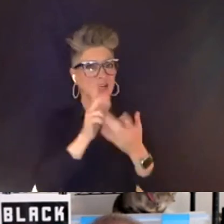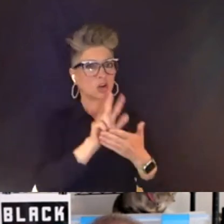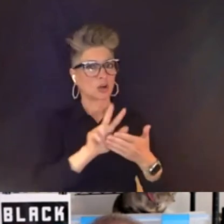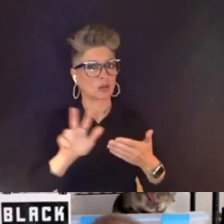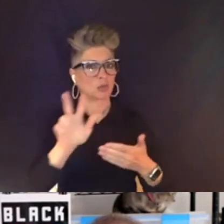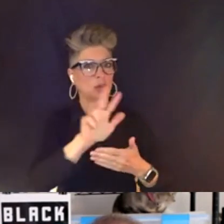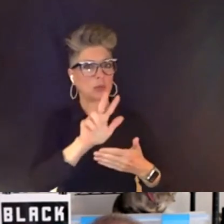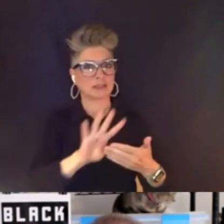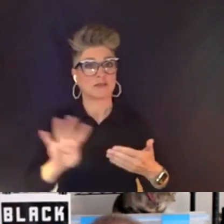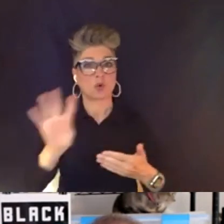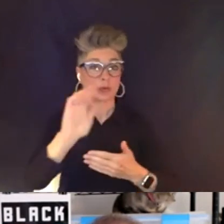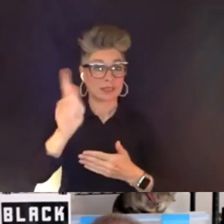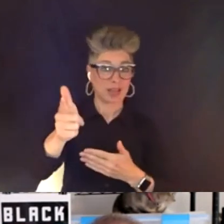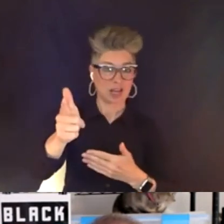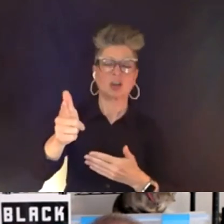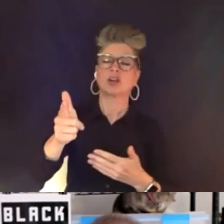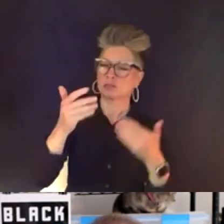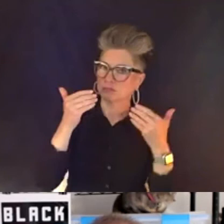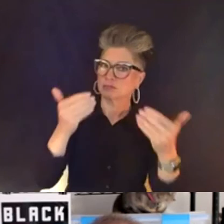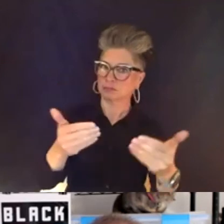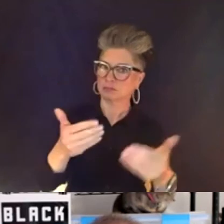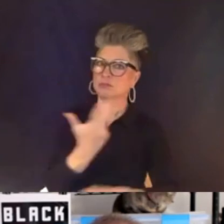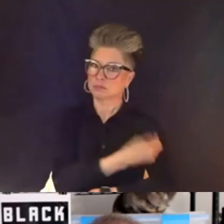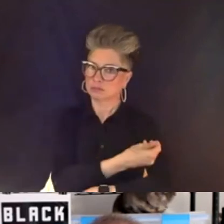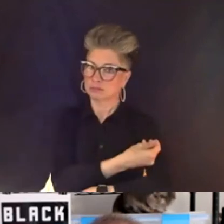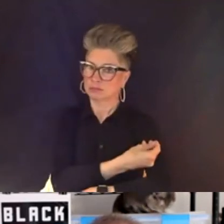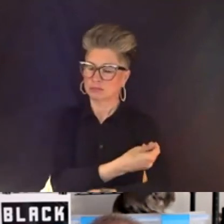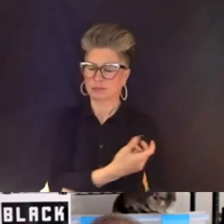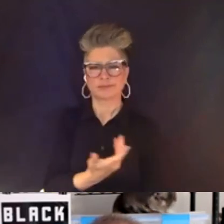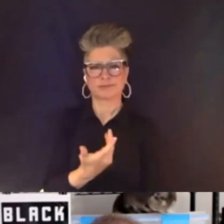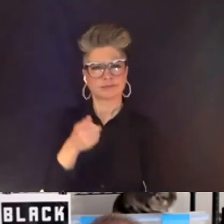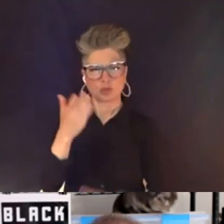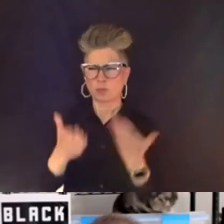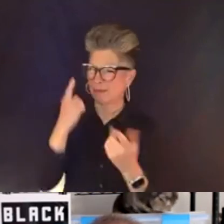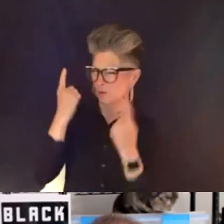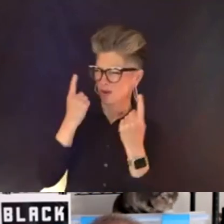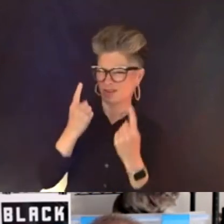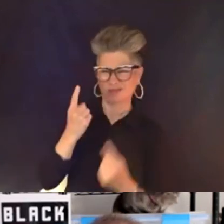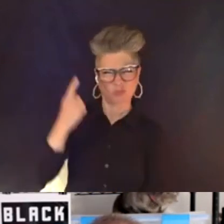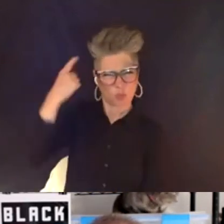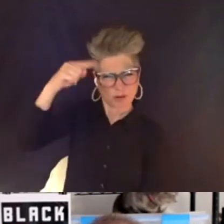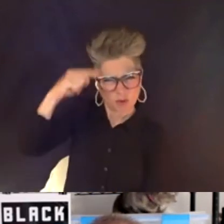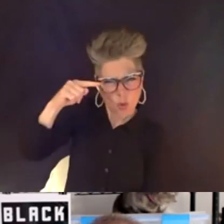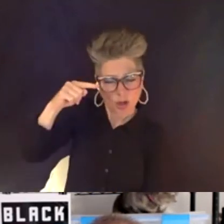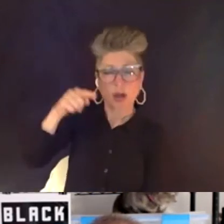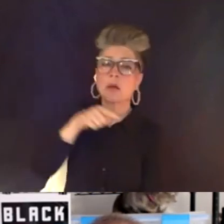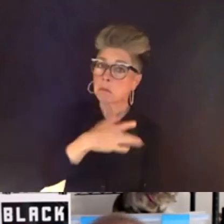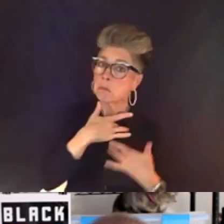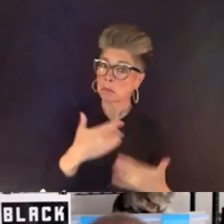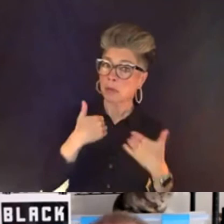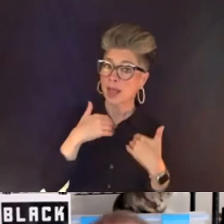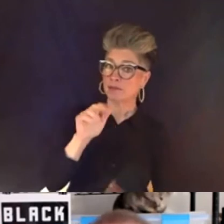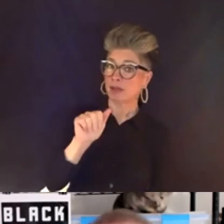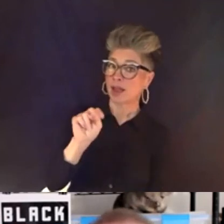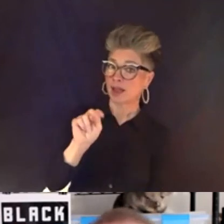initial diagnosis would be in their favor. Why would we do that? So they likely have an antibody response. So there